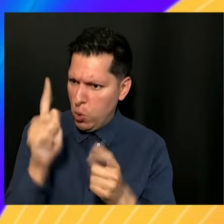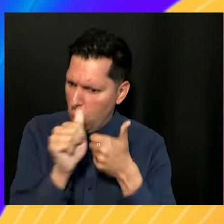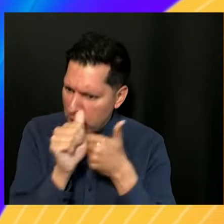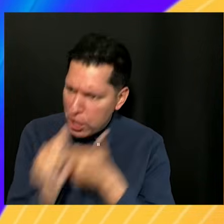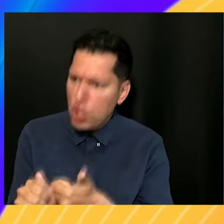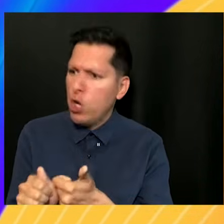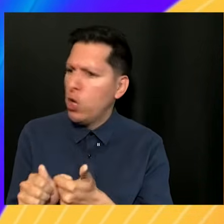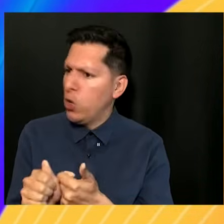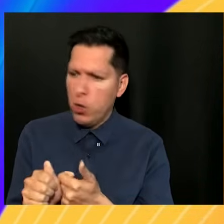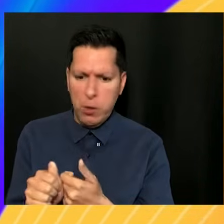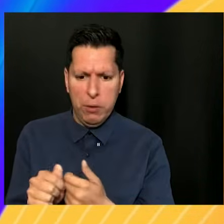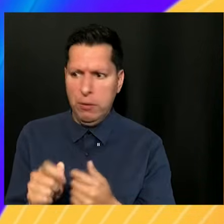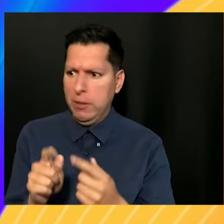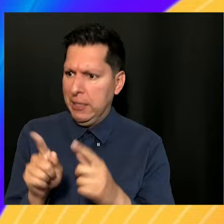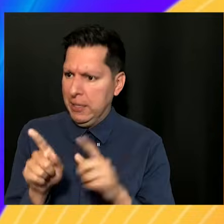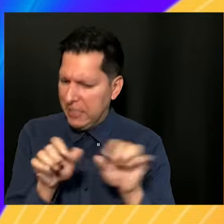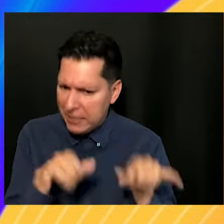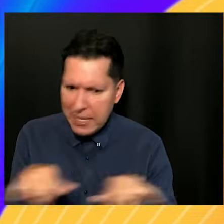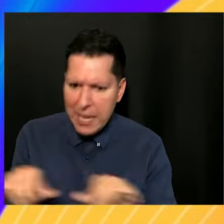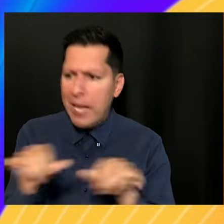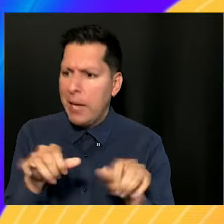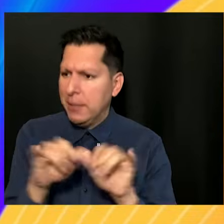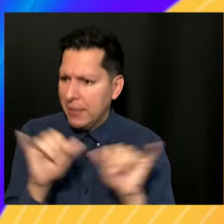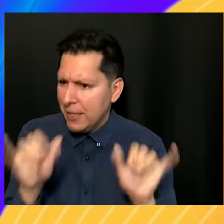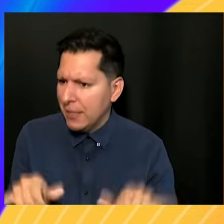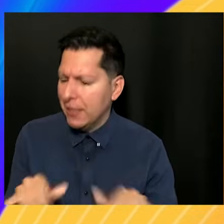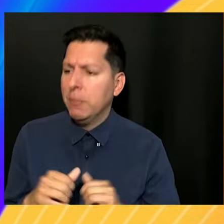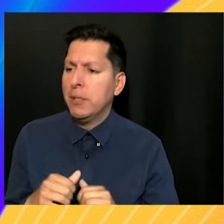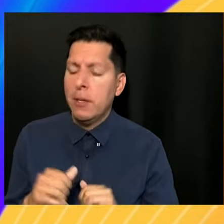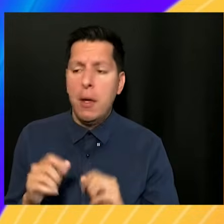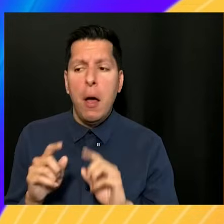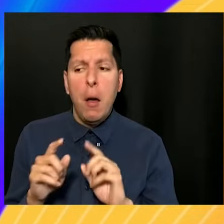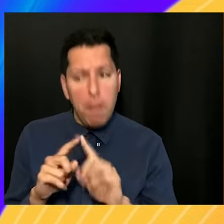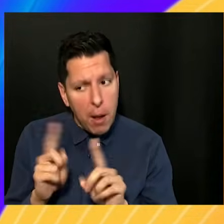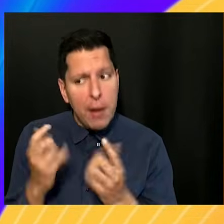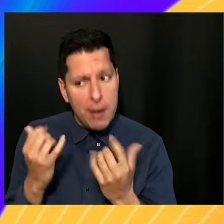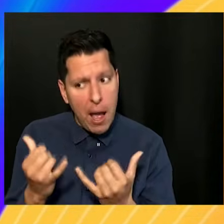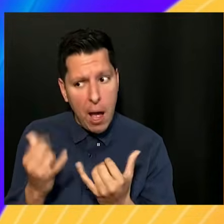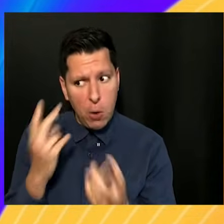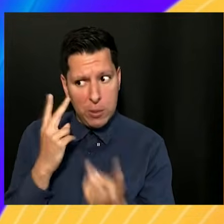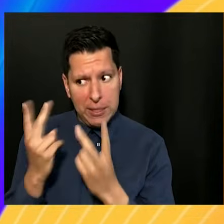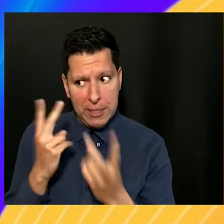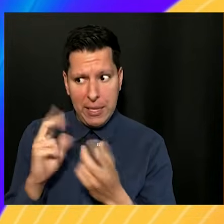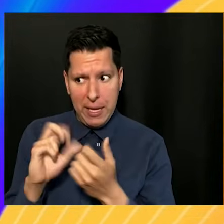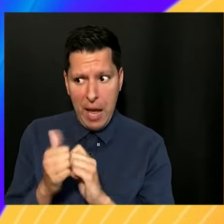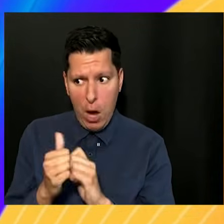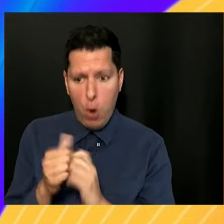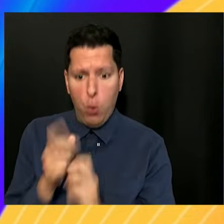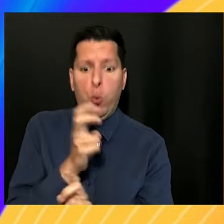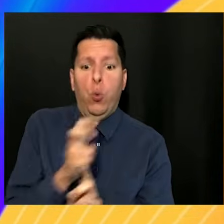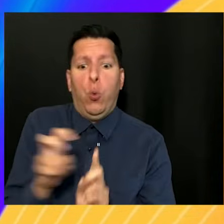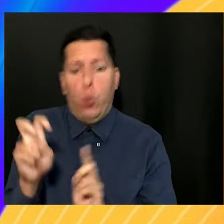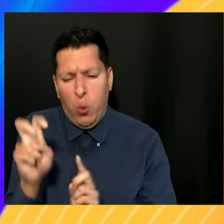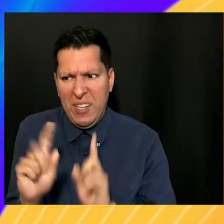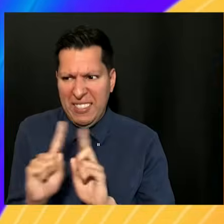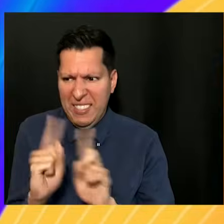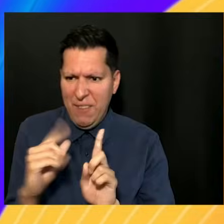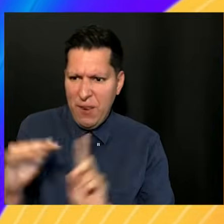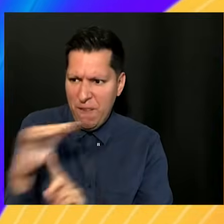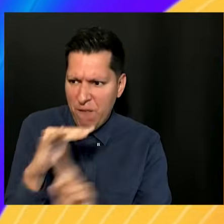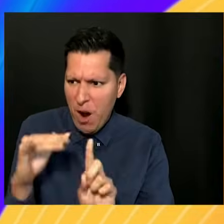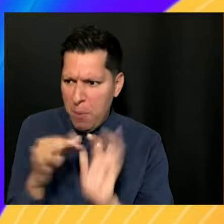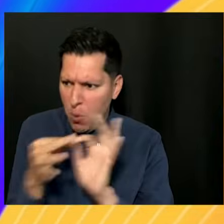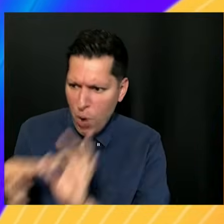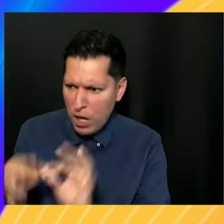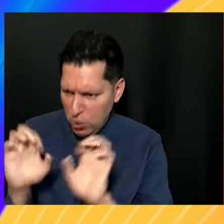SCCA methodology. But it's interesting to see now we're moving out into a different environment with education. Sure. Yeah,